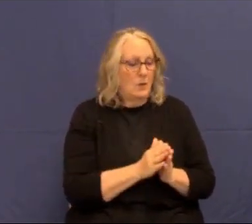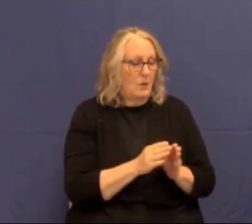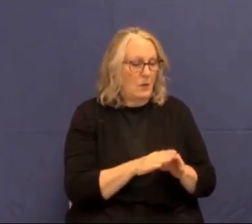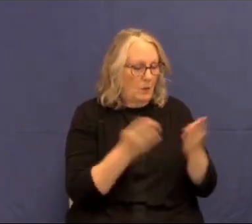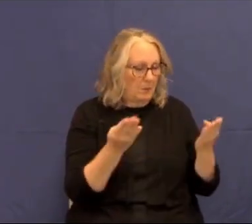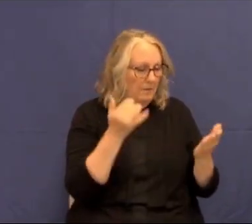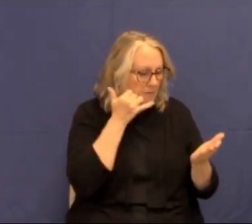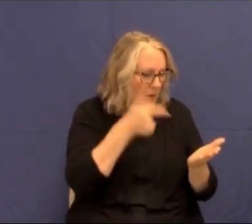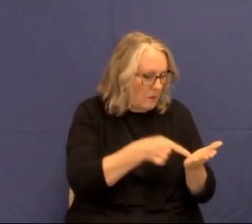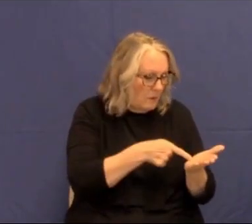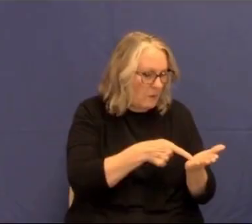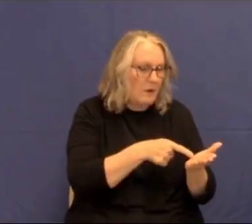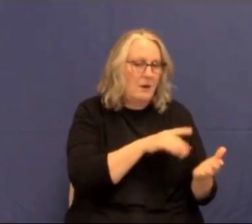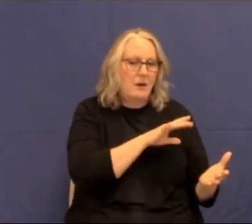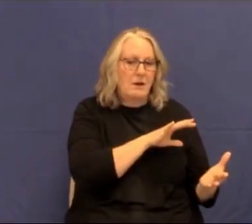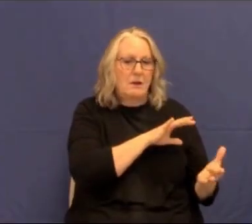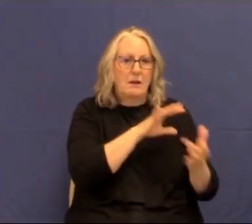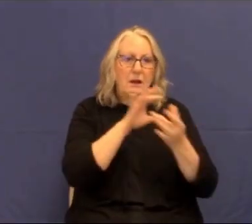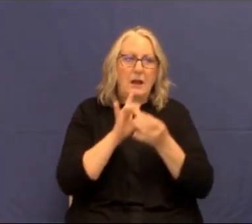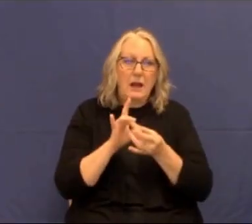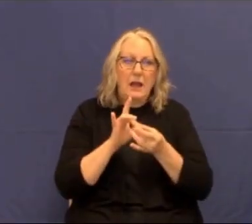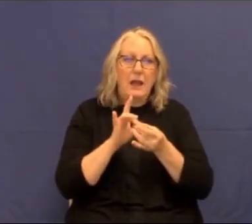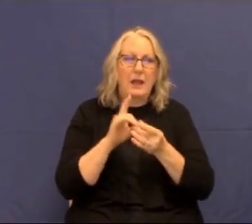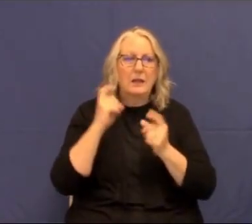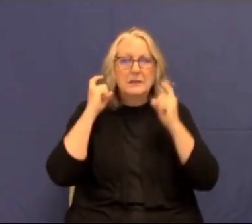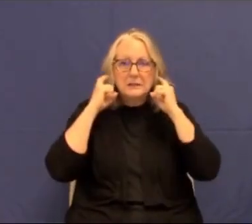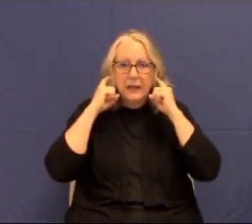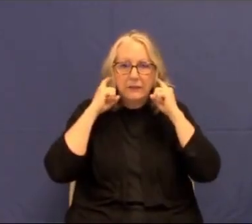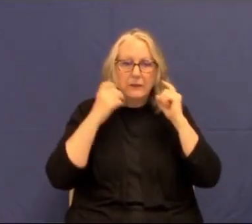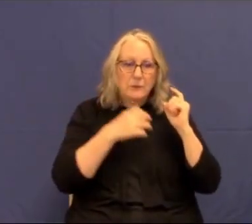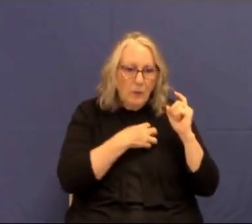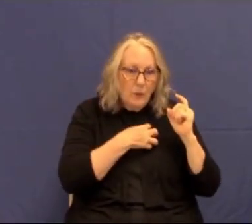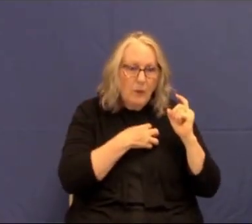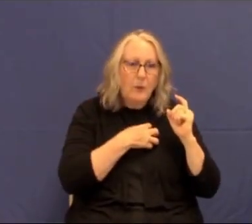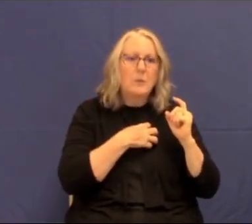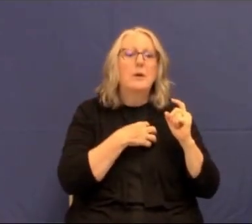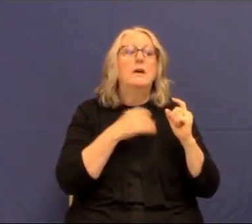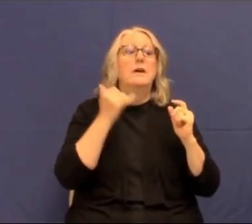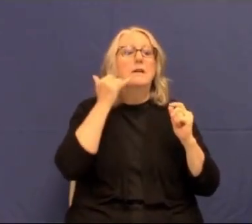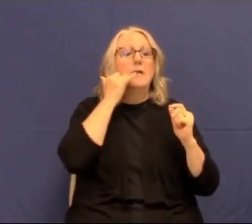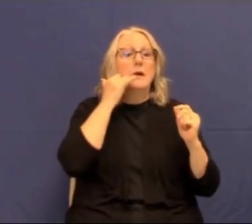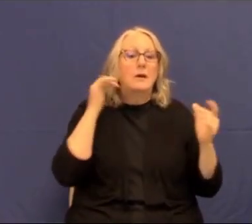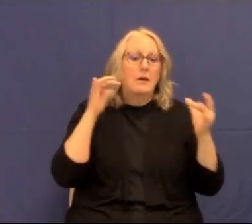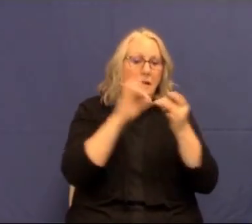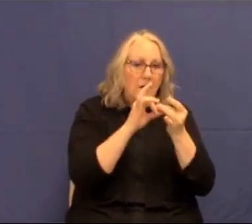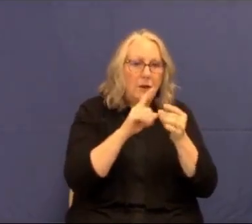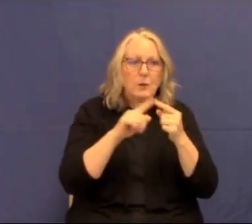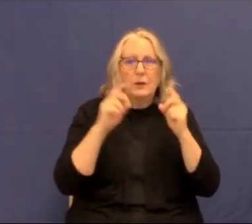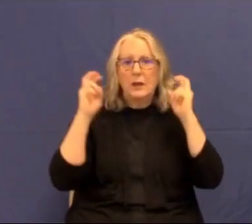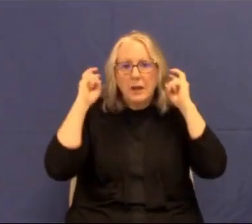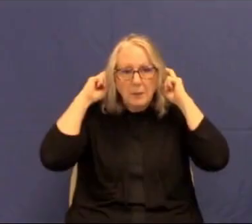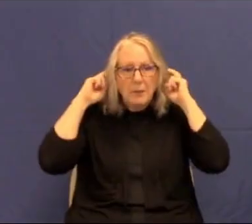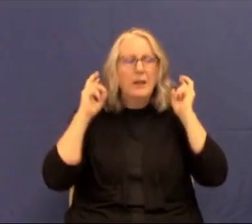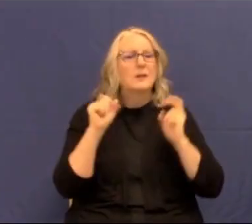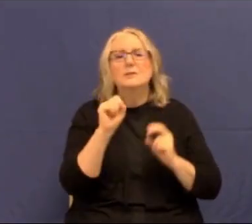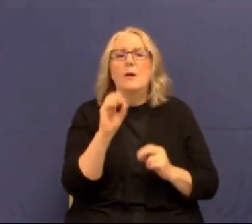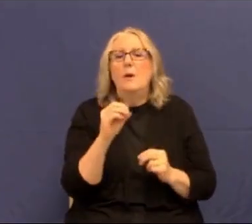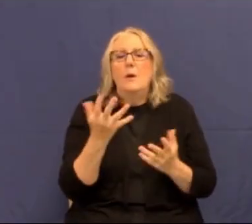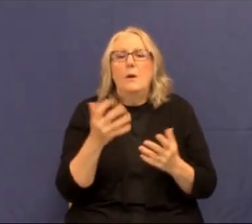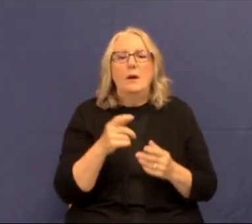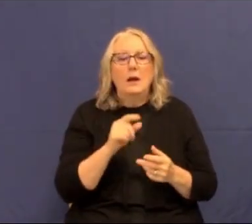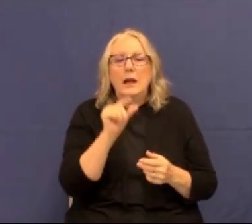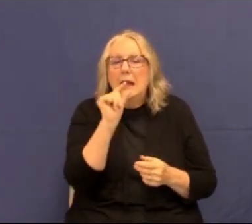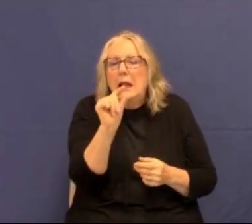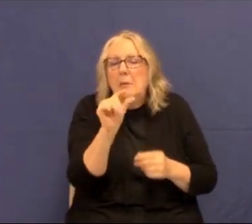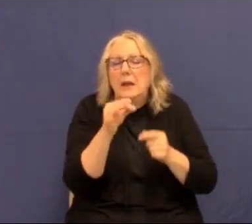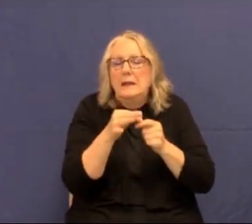just have to open up my phone, connect it to connect the stethoscope to my phone, and then my phone connects to the cochlear implants. So I